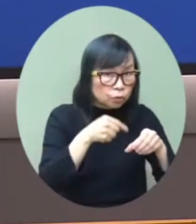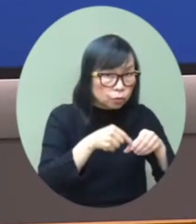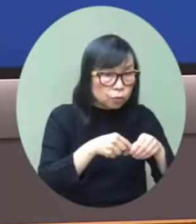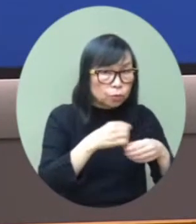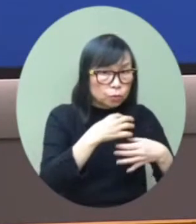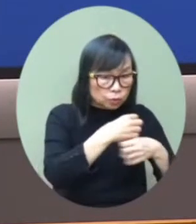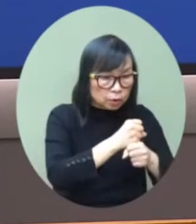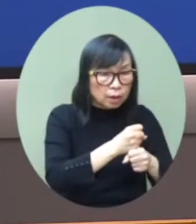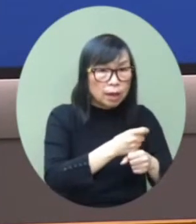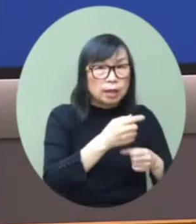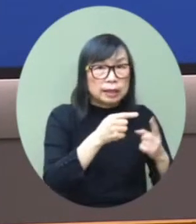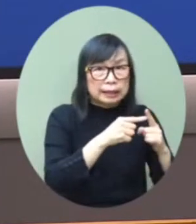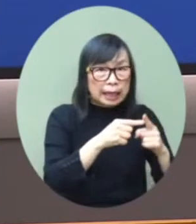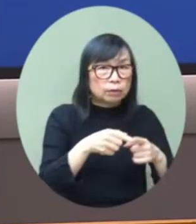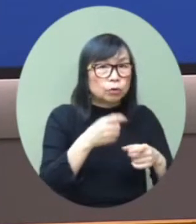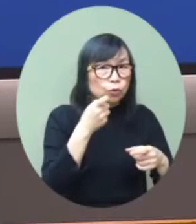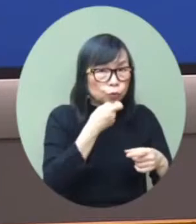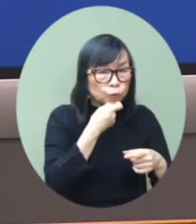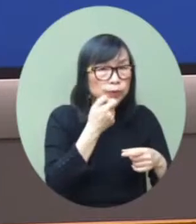In terms of